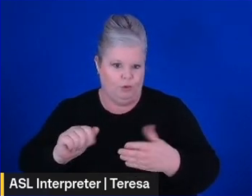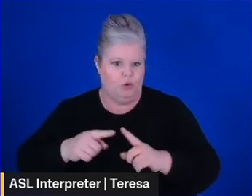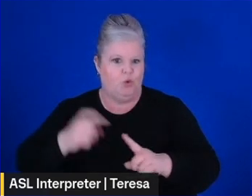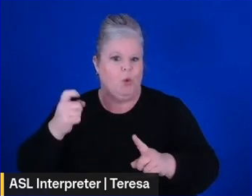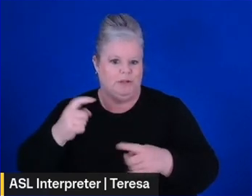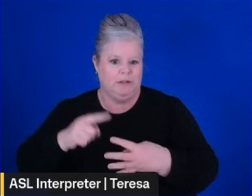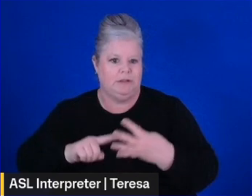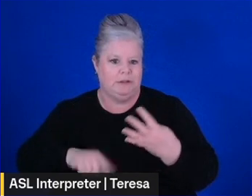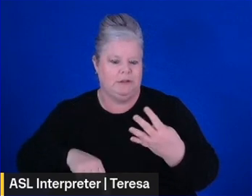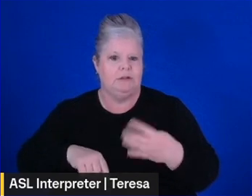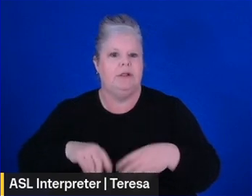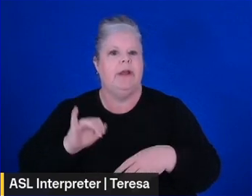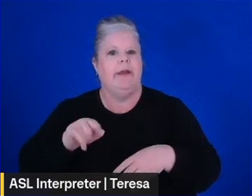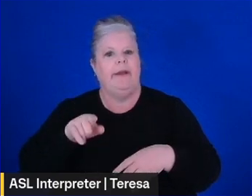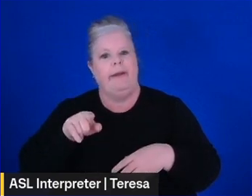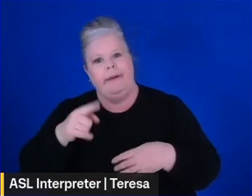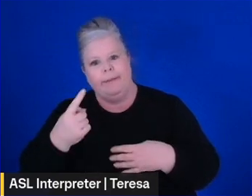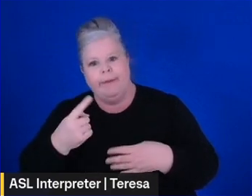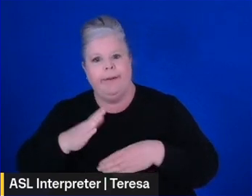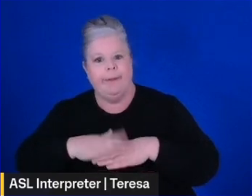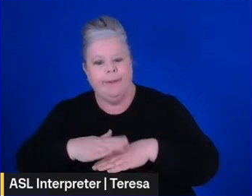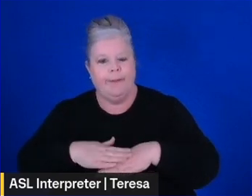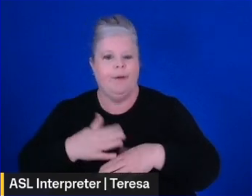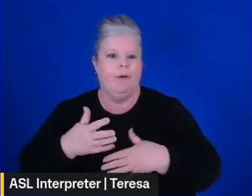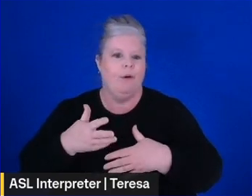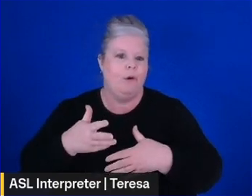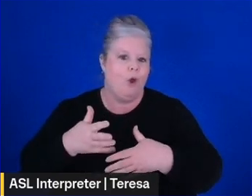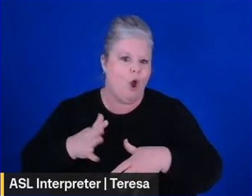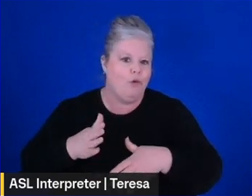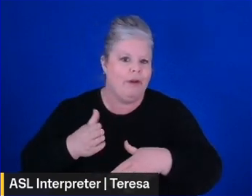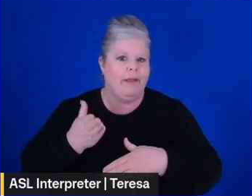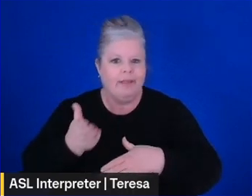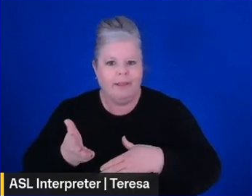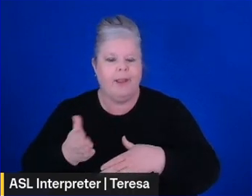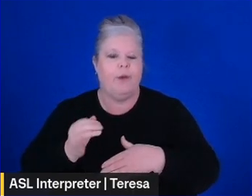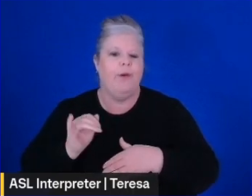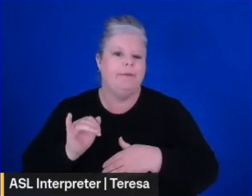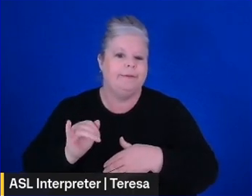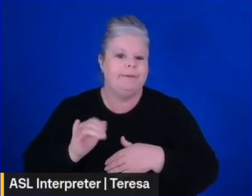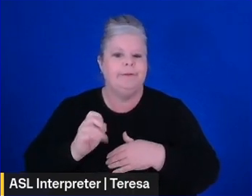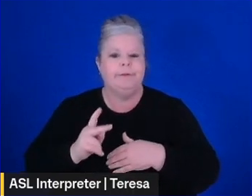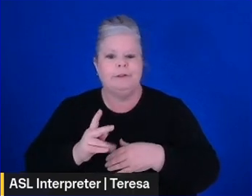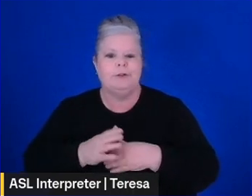So already exist. Maybe it's not good.